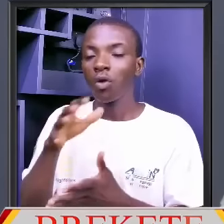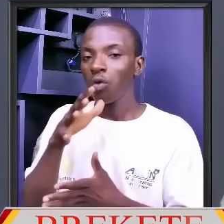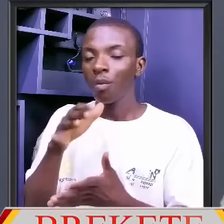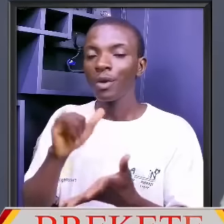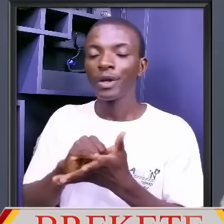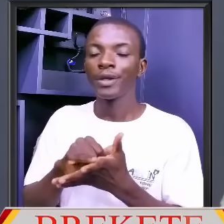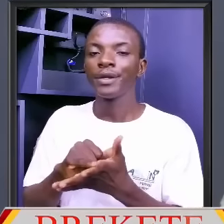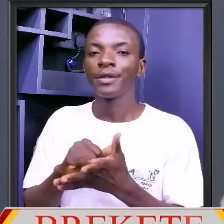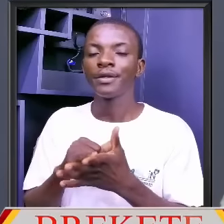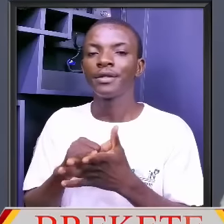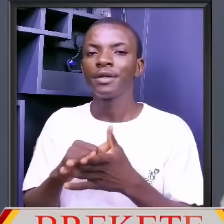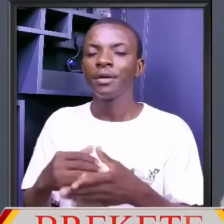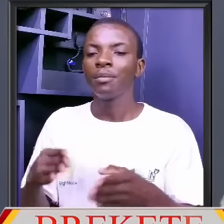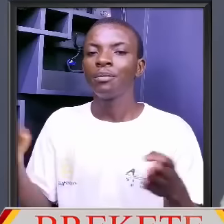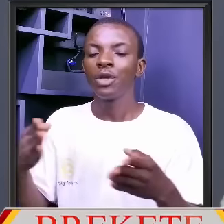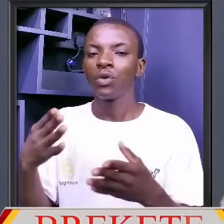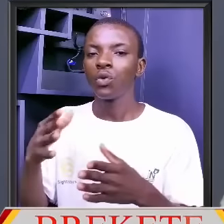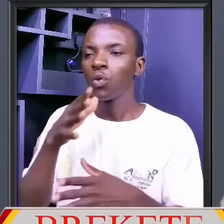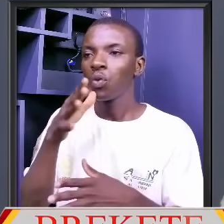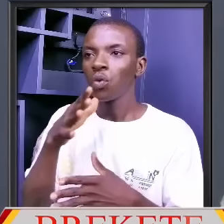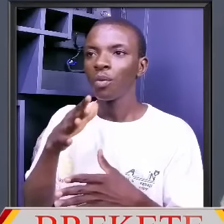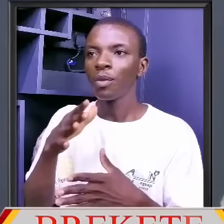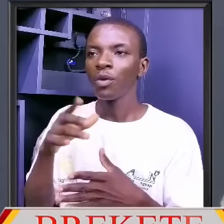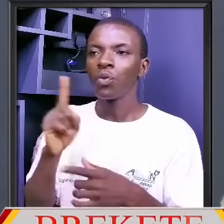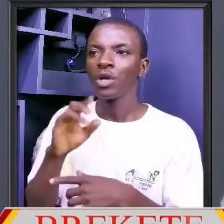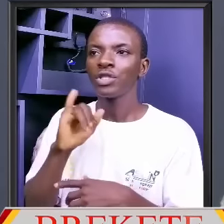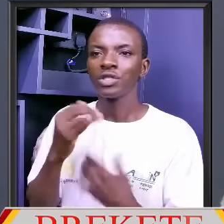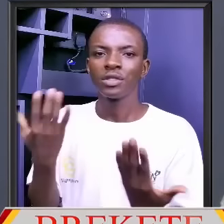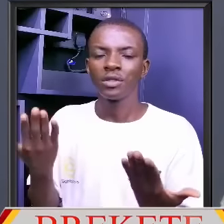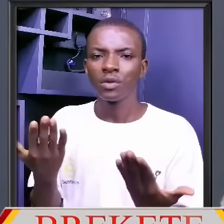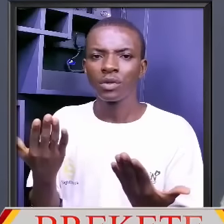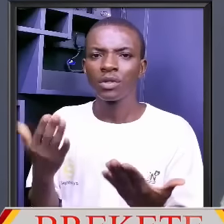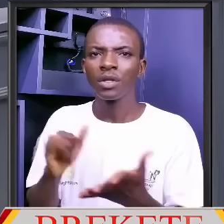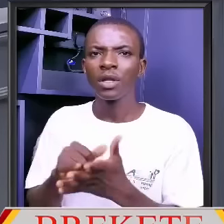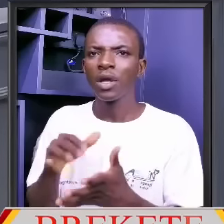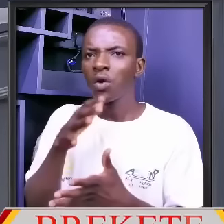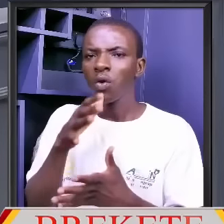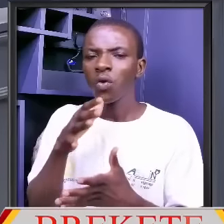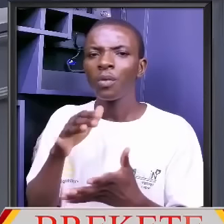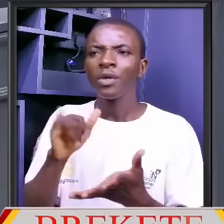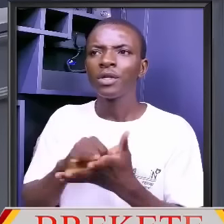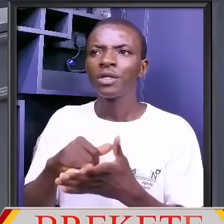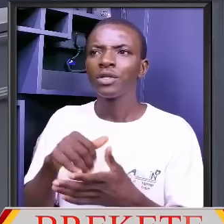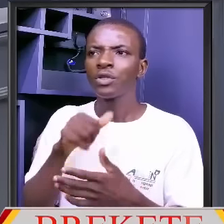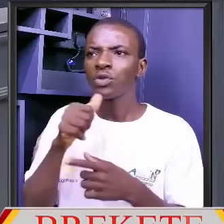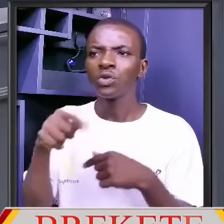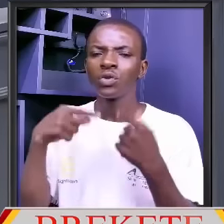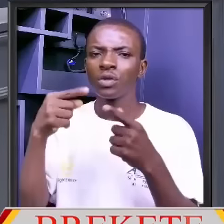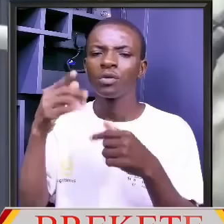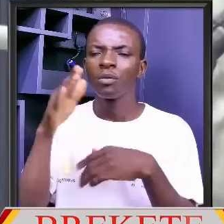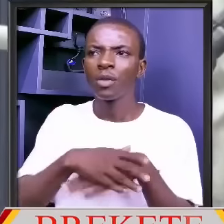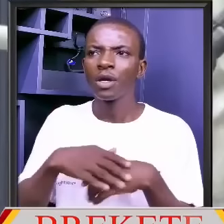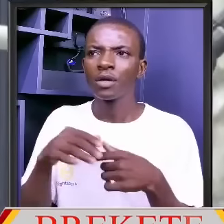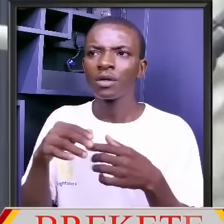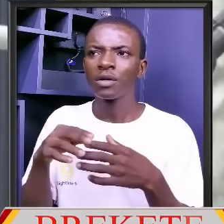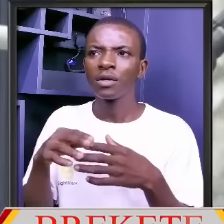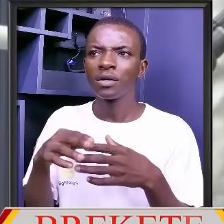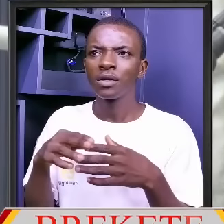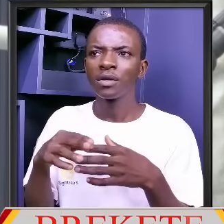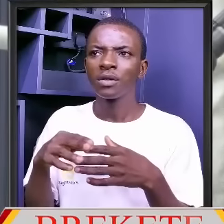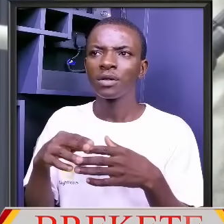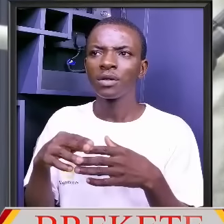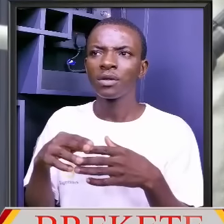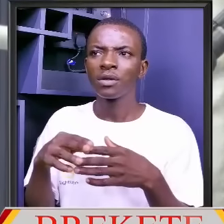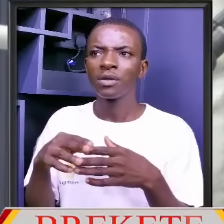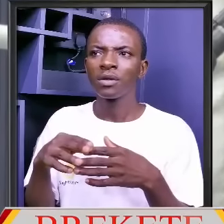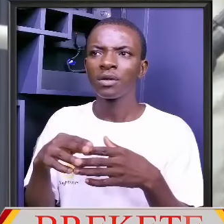woman will be big woman that time. Where is she today? That woman where you no gree go back her house. Where is she there now? That woman